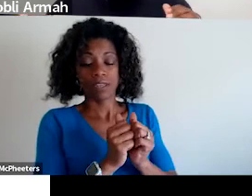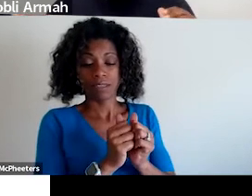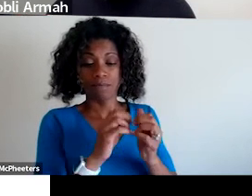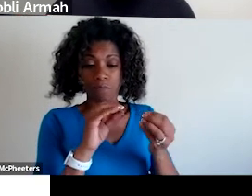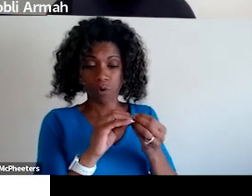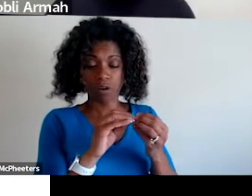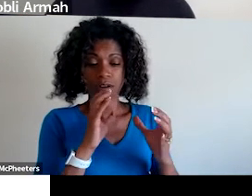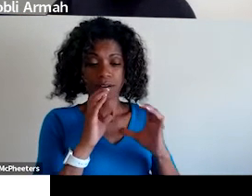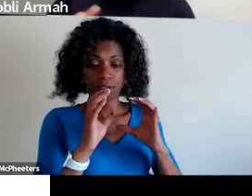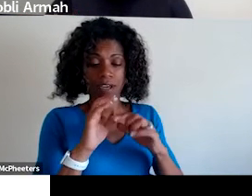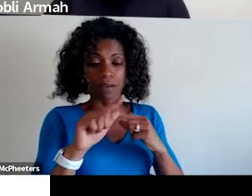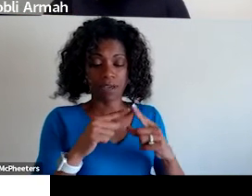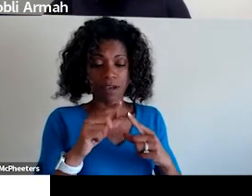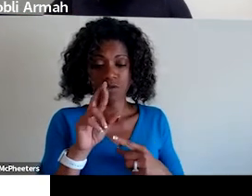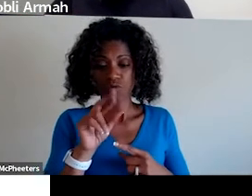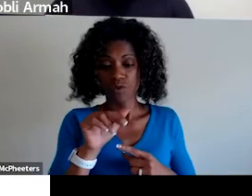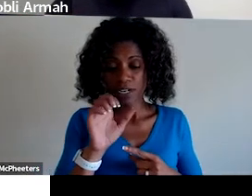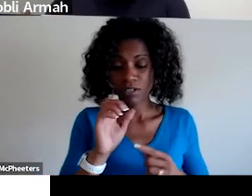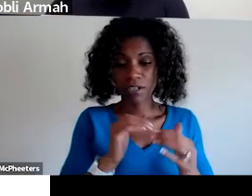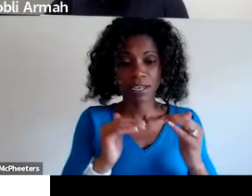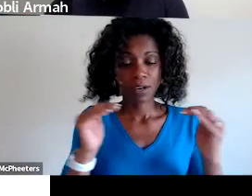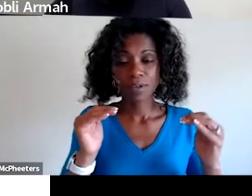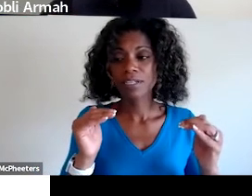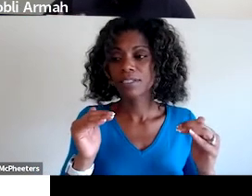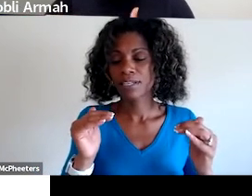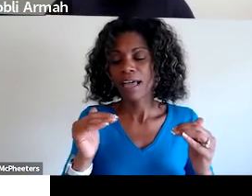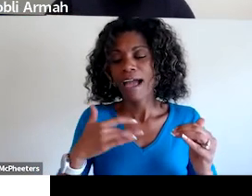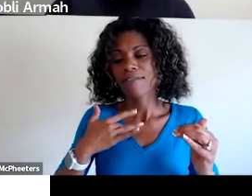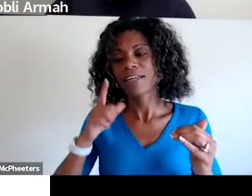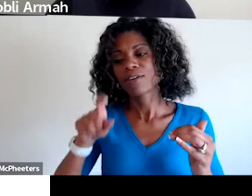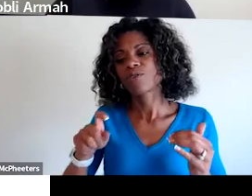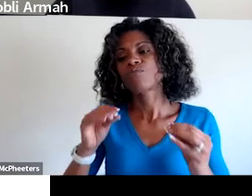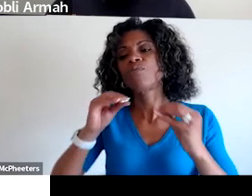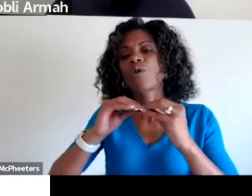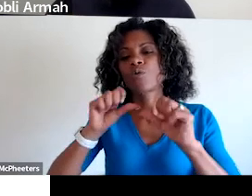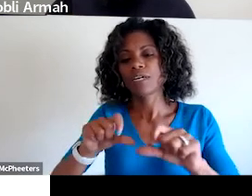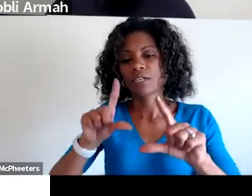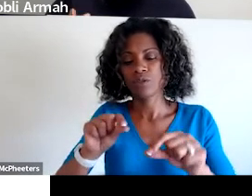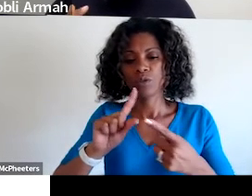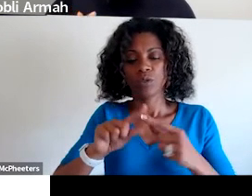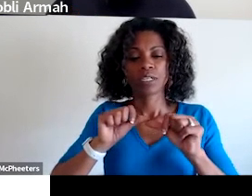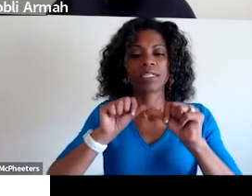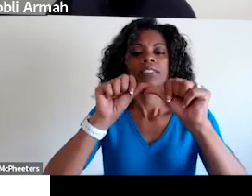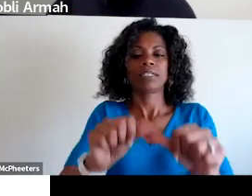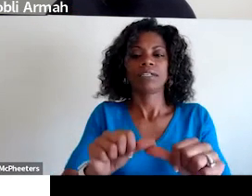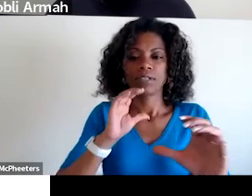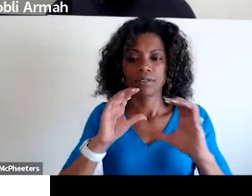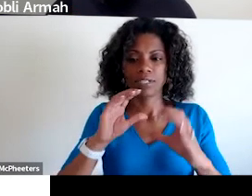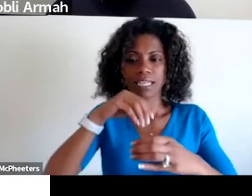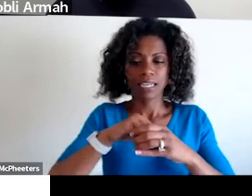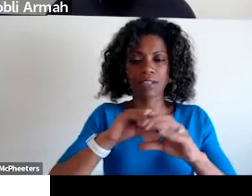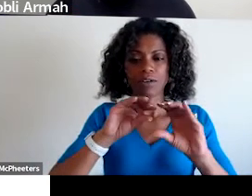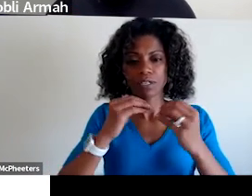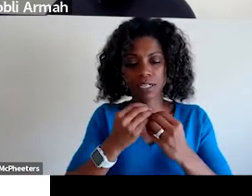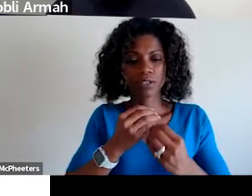things that I think you all can start to do to help continue this conversation in your organizations, with your boards,